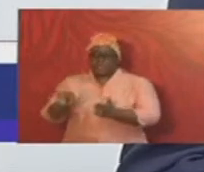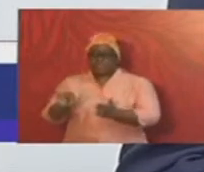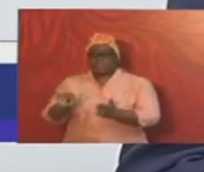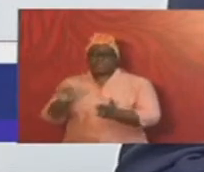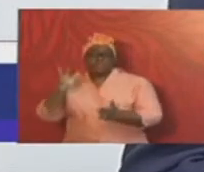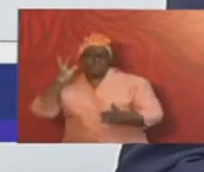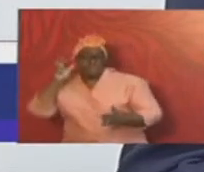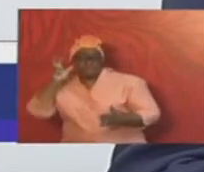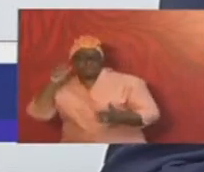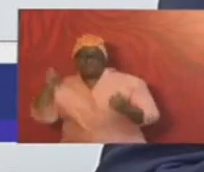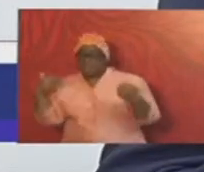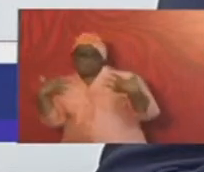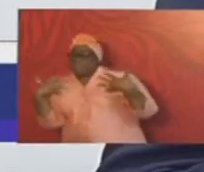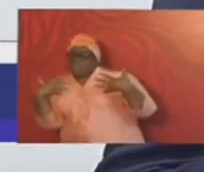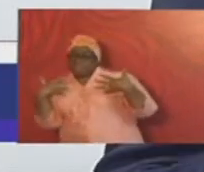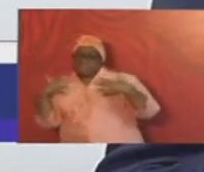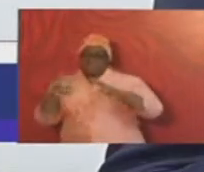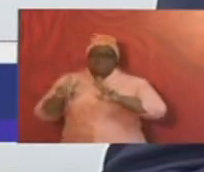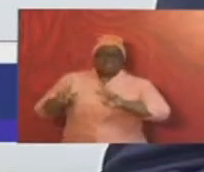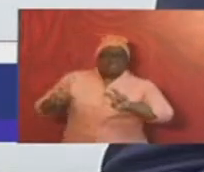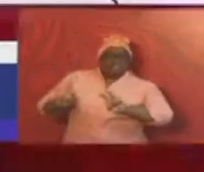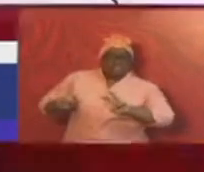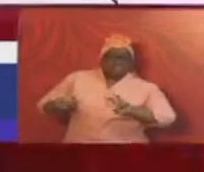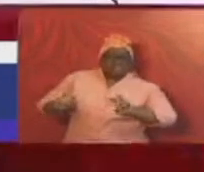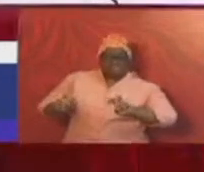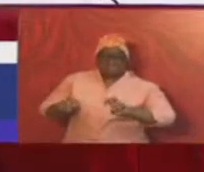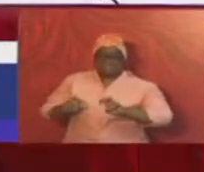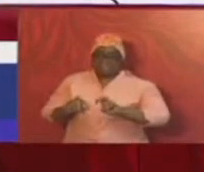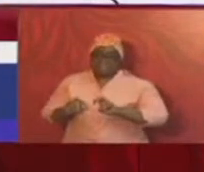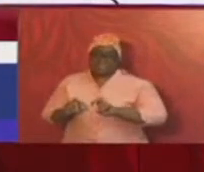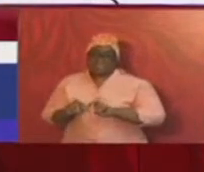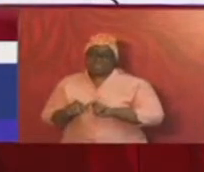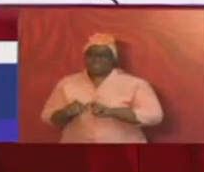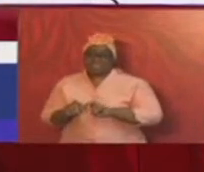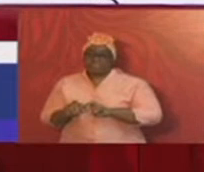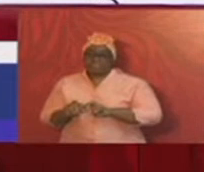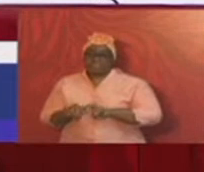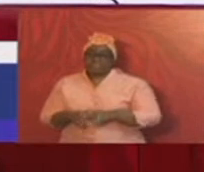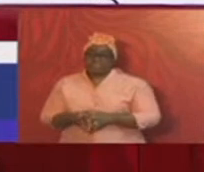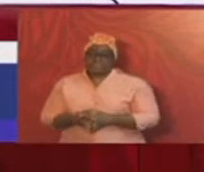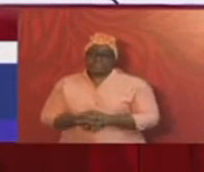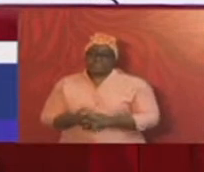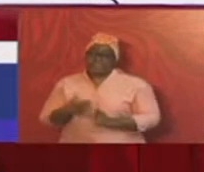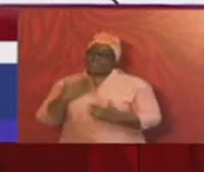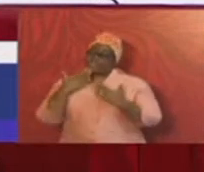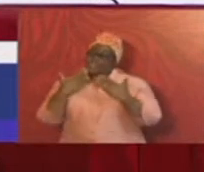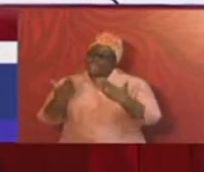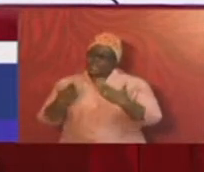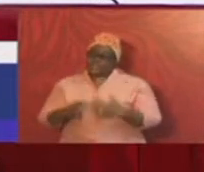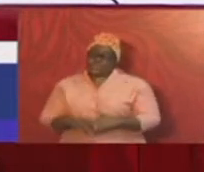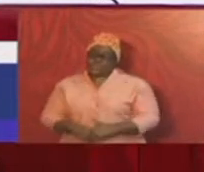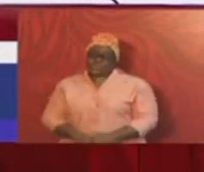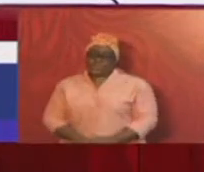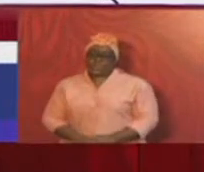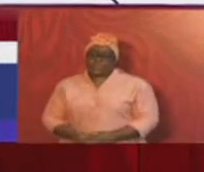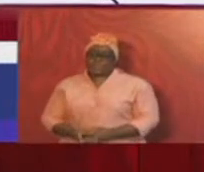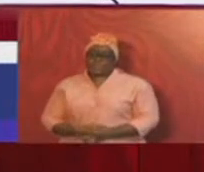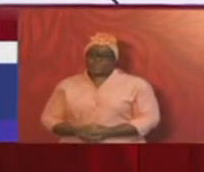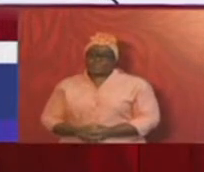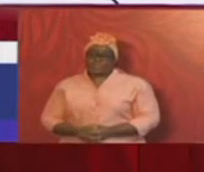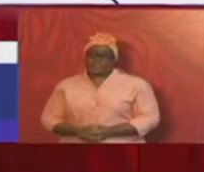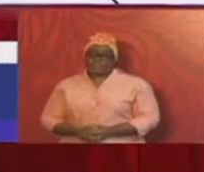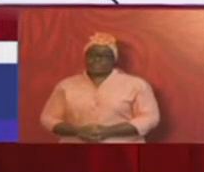and I have that objective in mind. Thank you very much. Thank you, Minister. Second